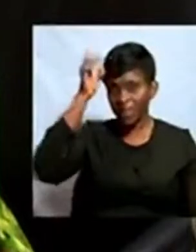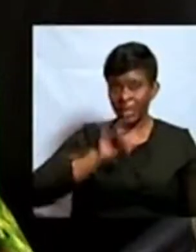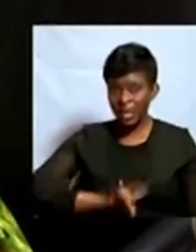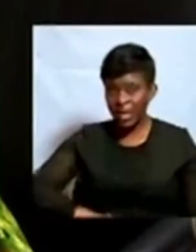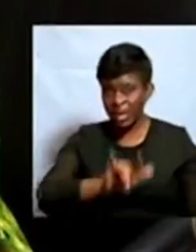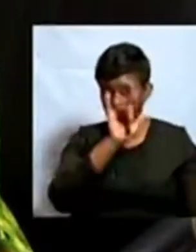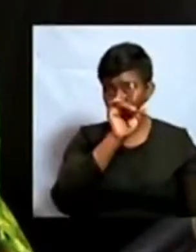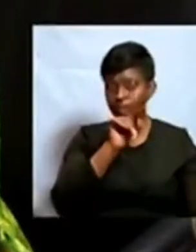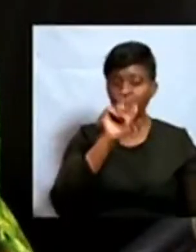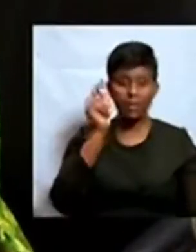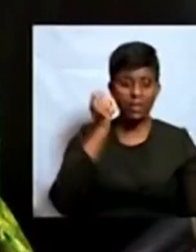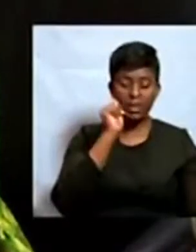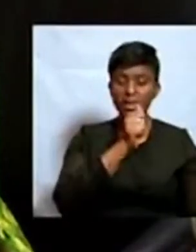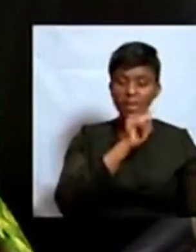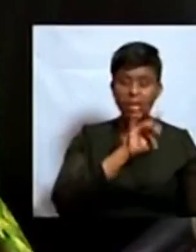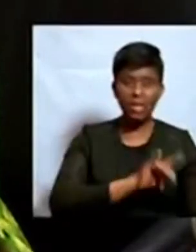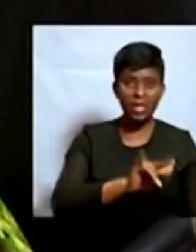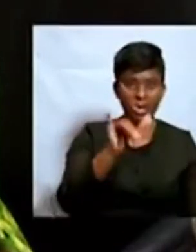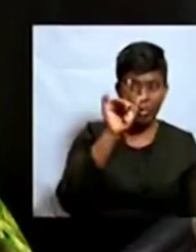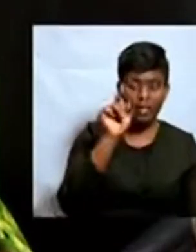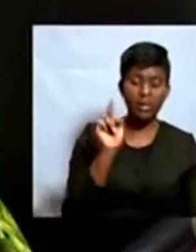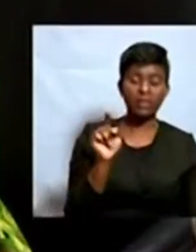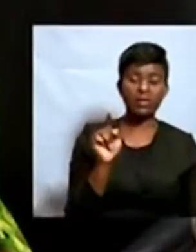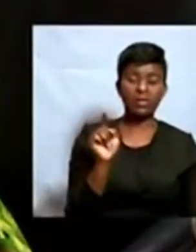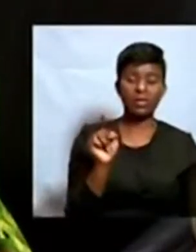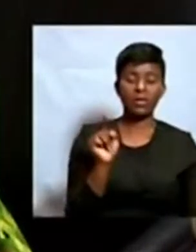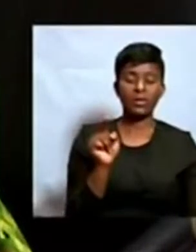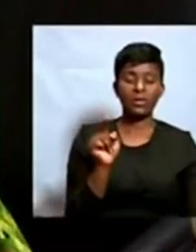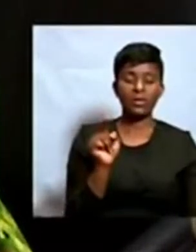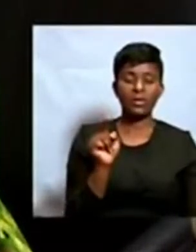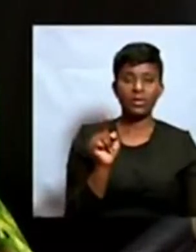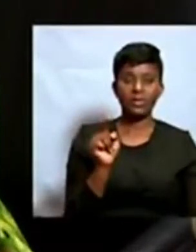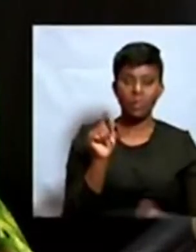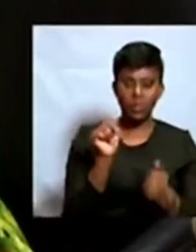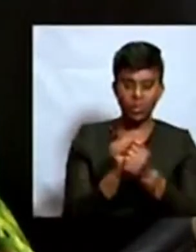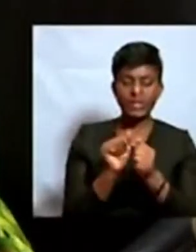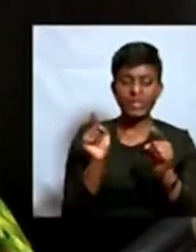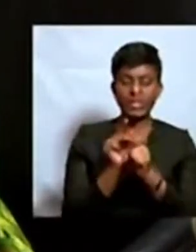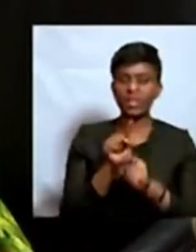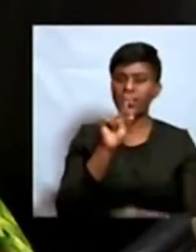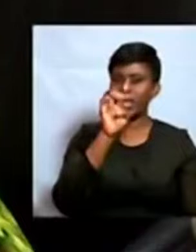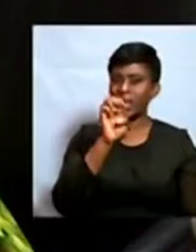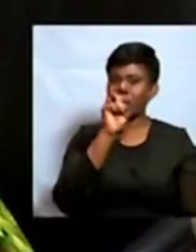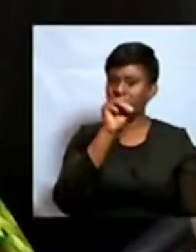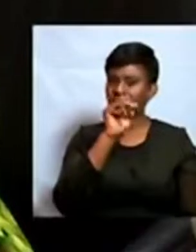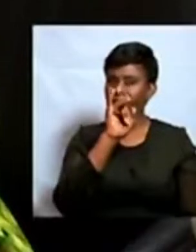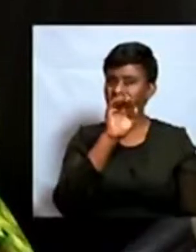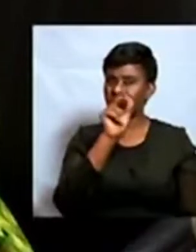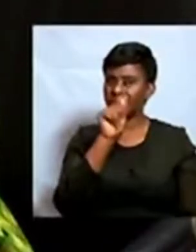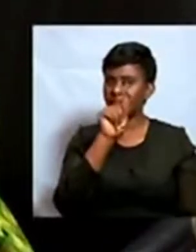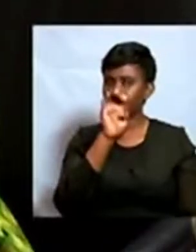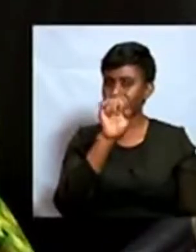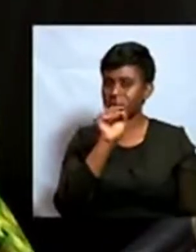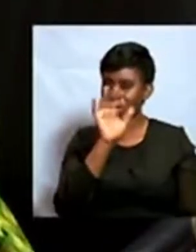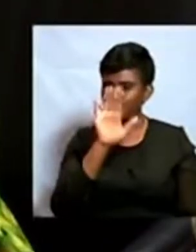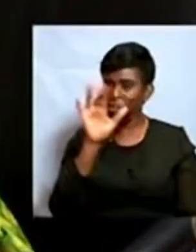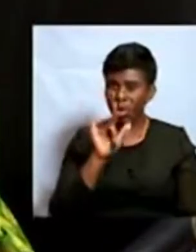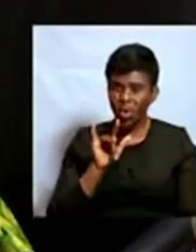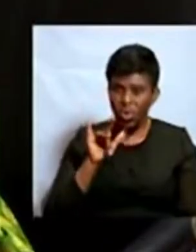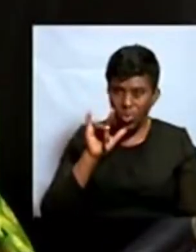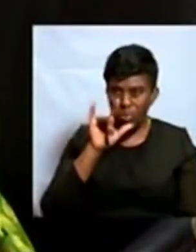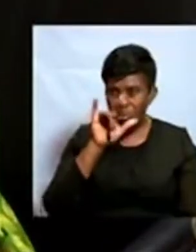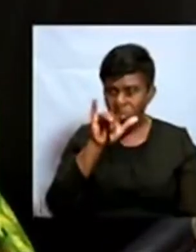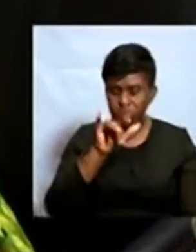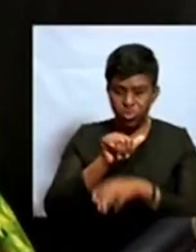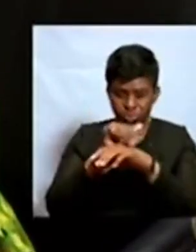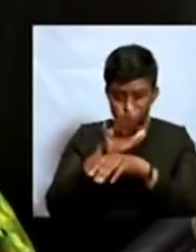Airlines, Kenyan Airways, and also Emirates, the kind of planes that they send to